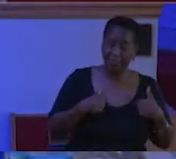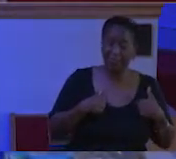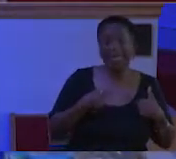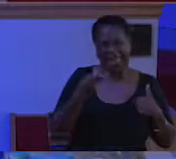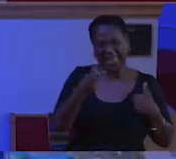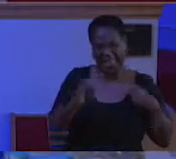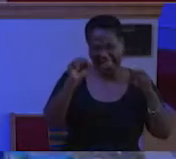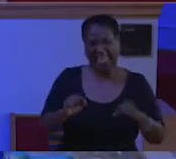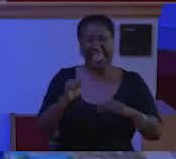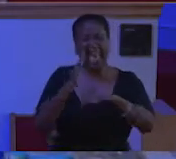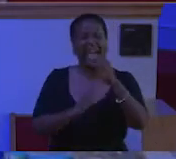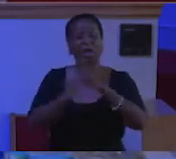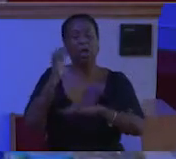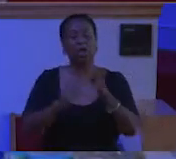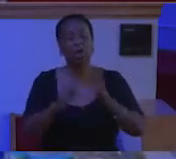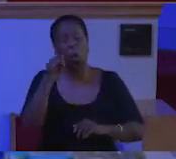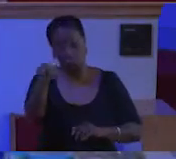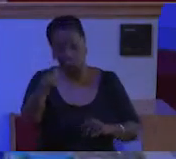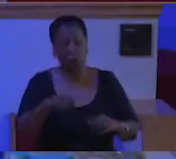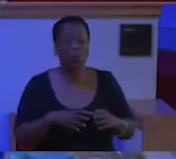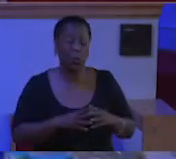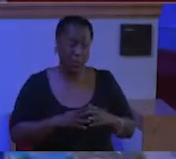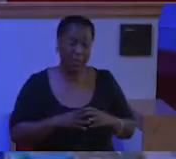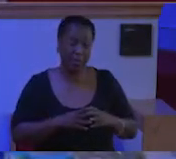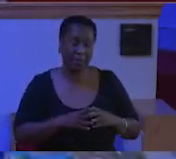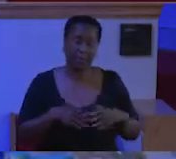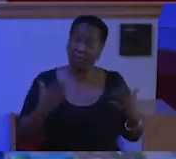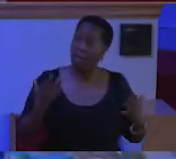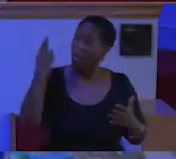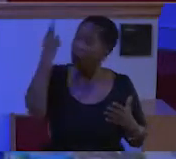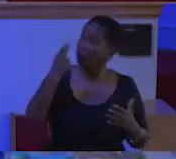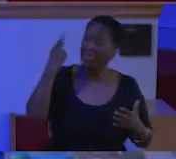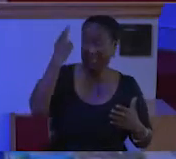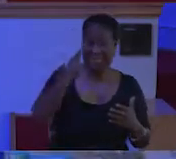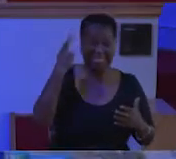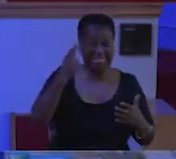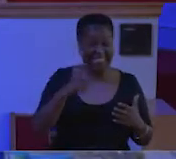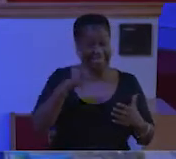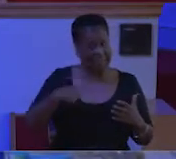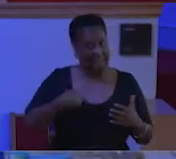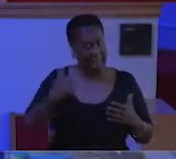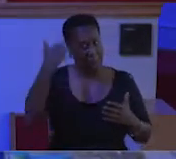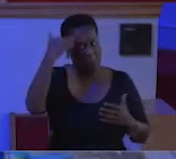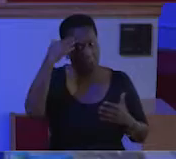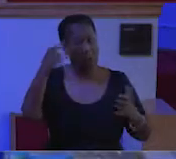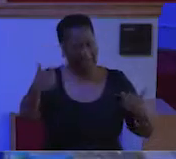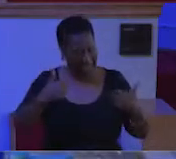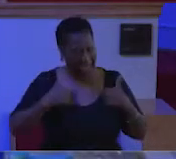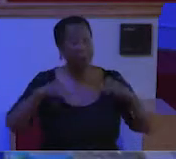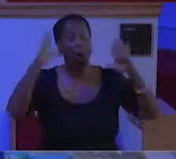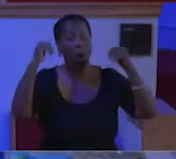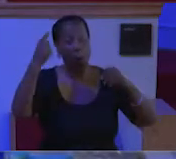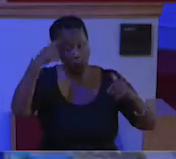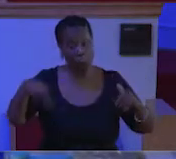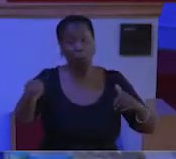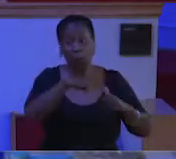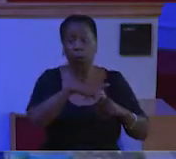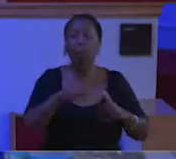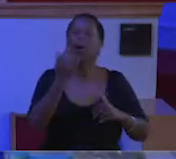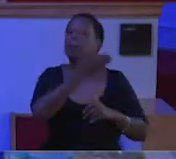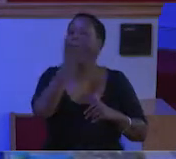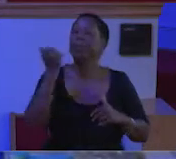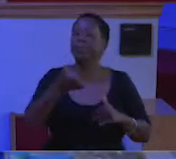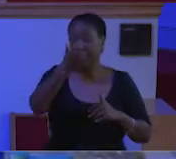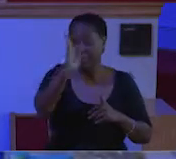he can console you. The reason that I know and I've got a hope for you is